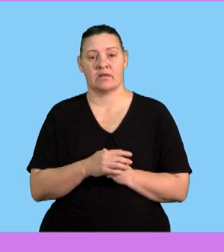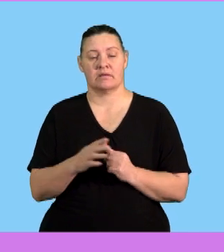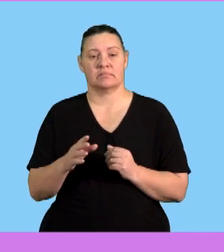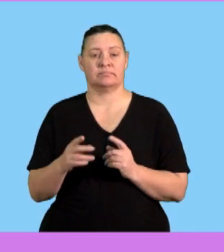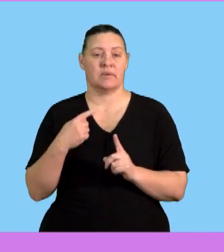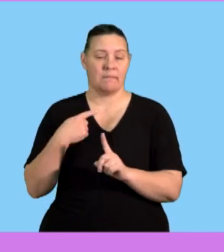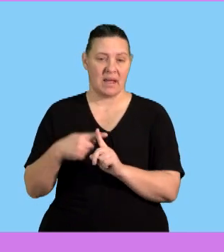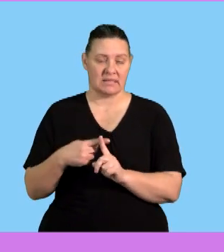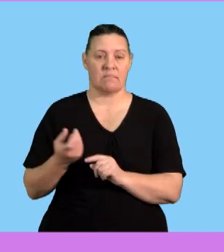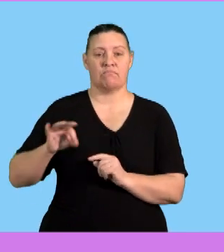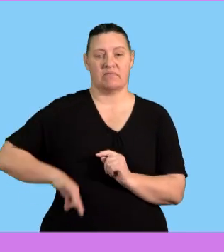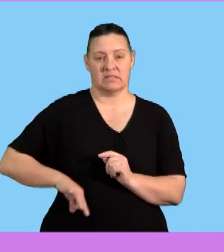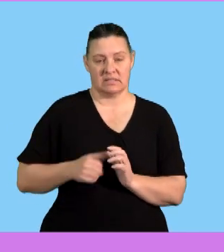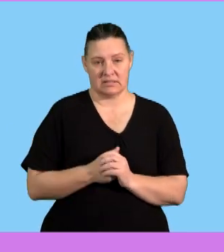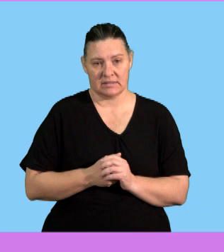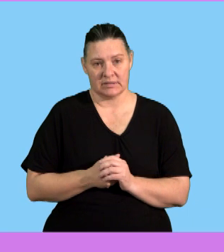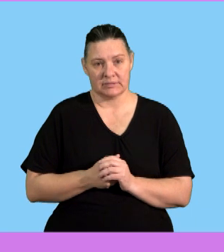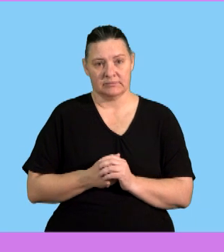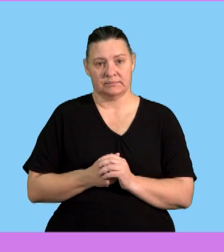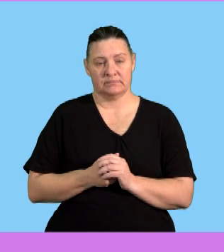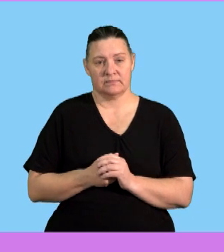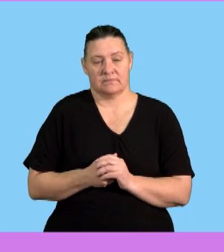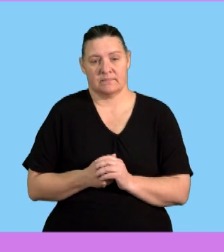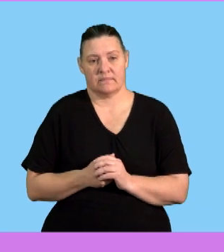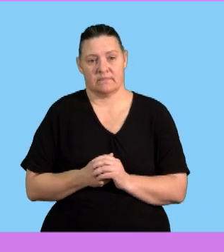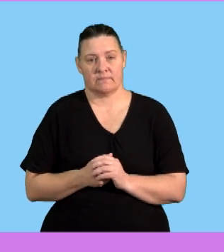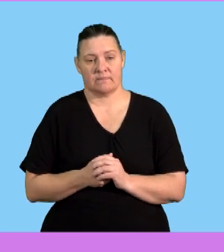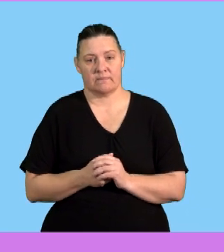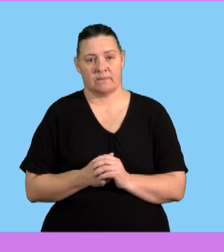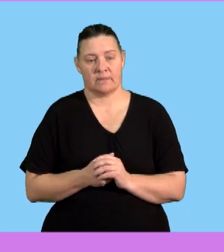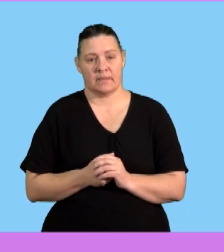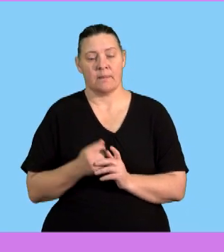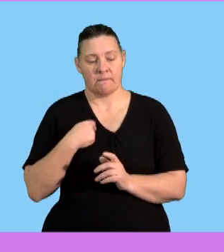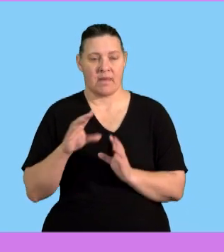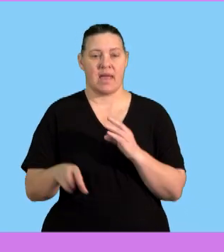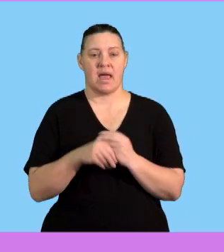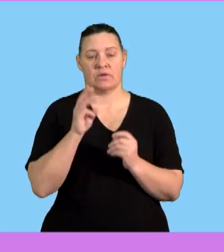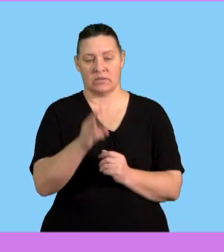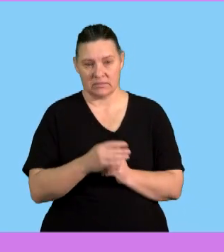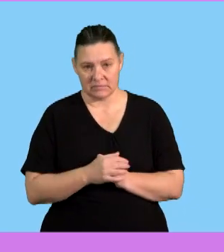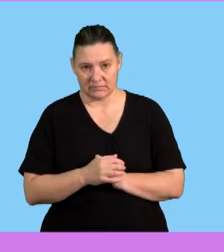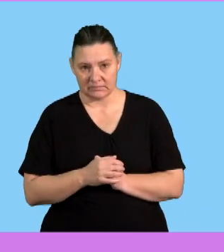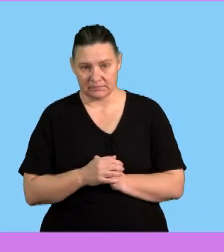plus my profit that I'm going to add.